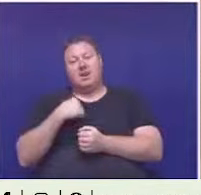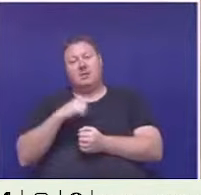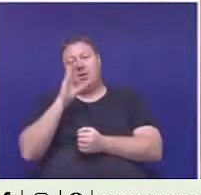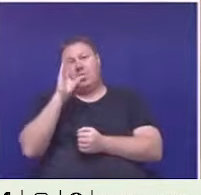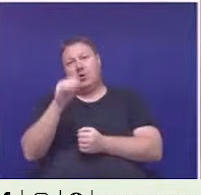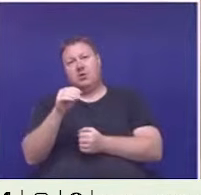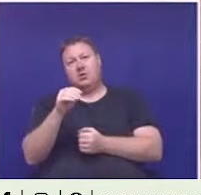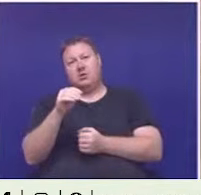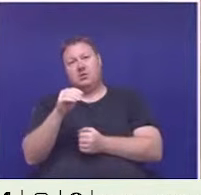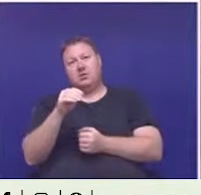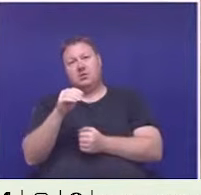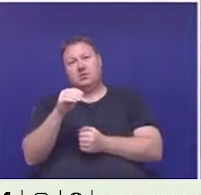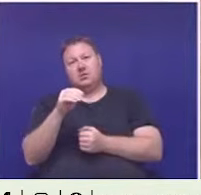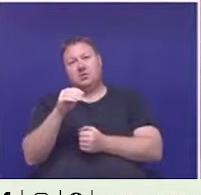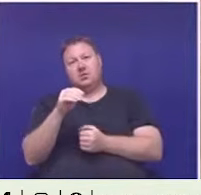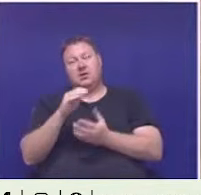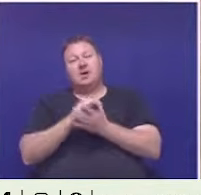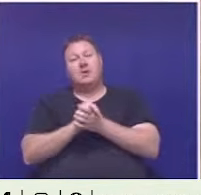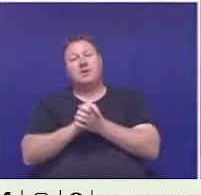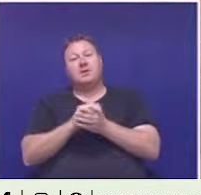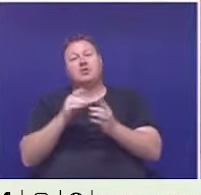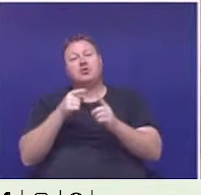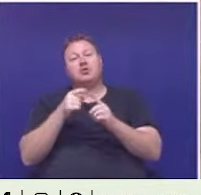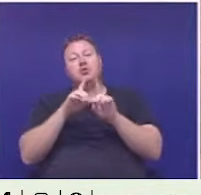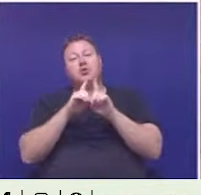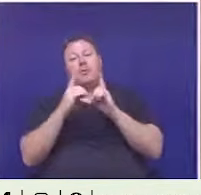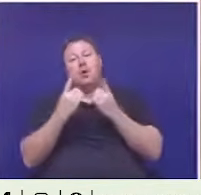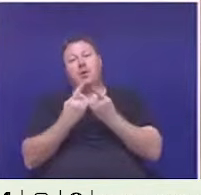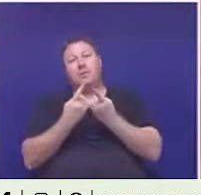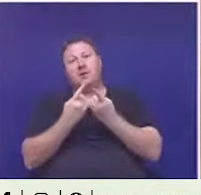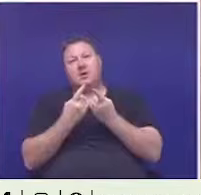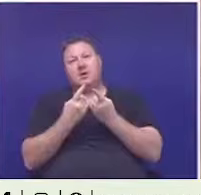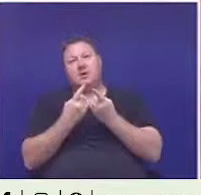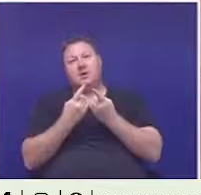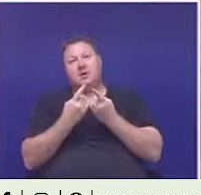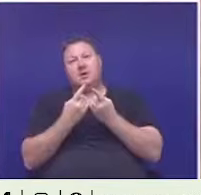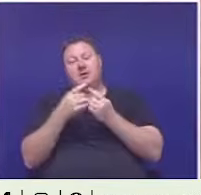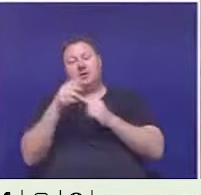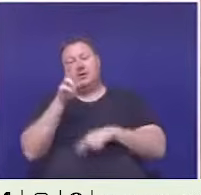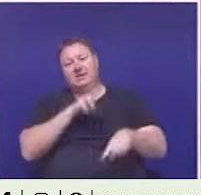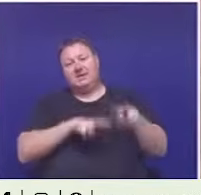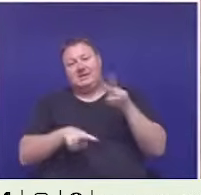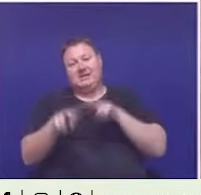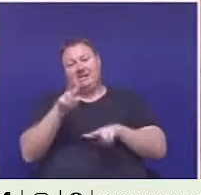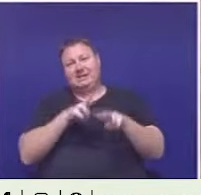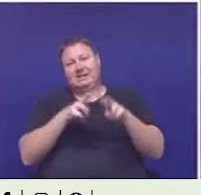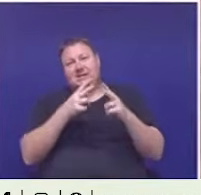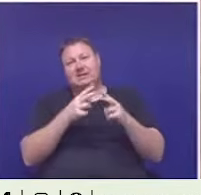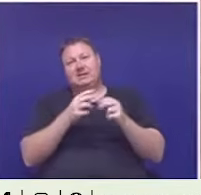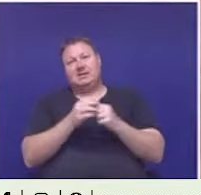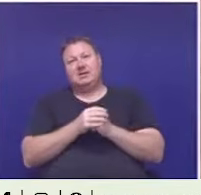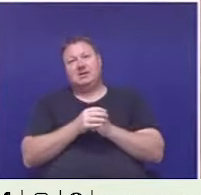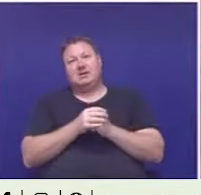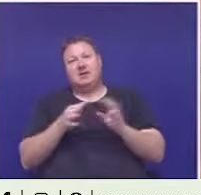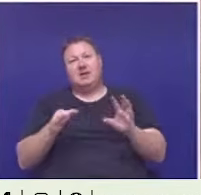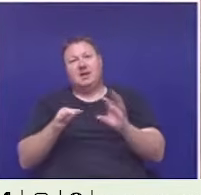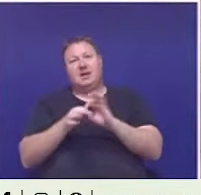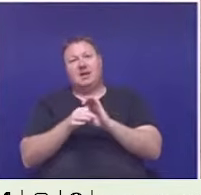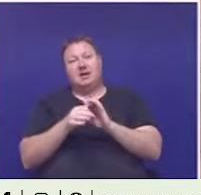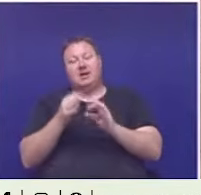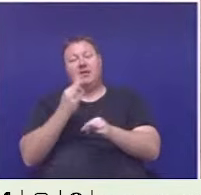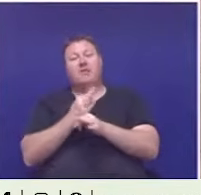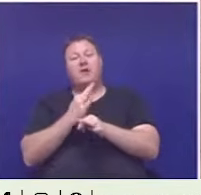you commit to the department to conduct an assessment linking the functionality